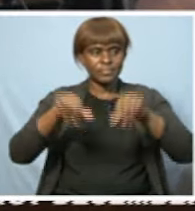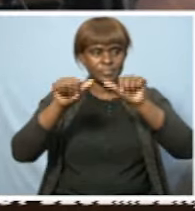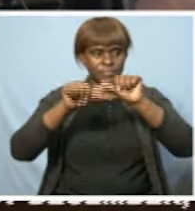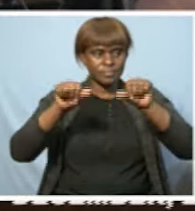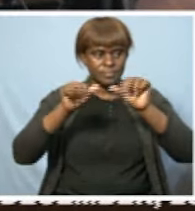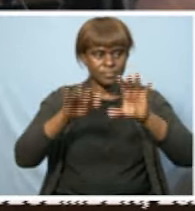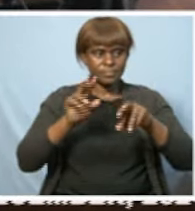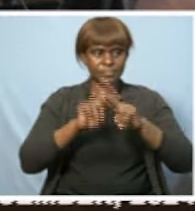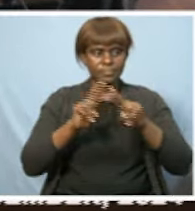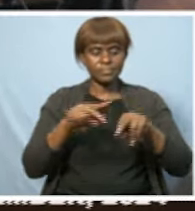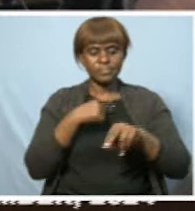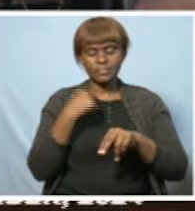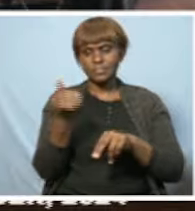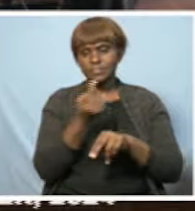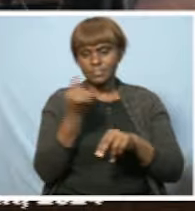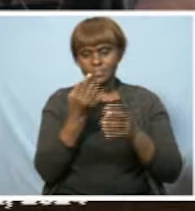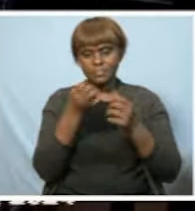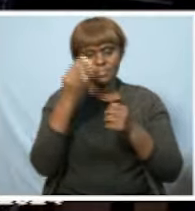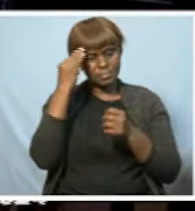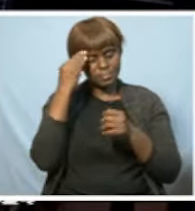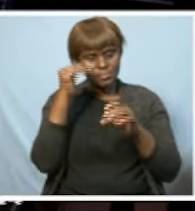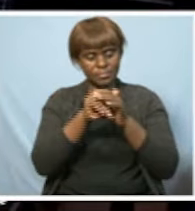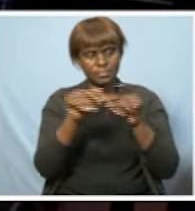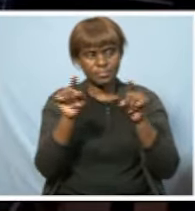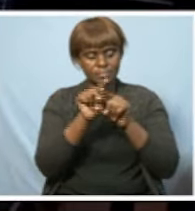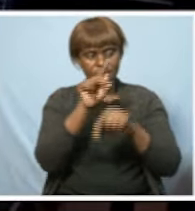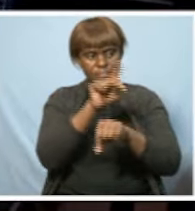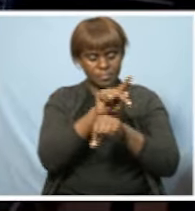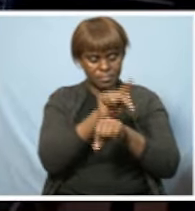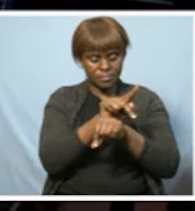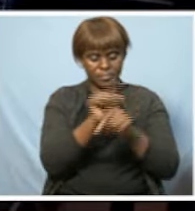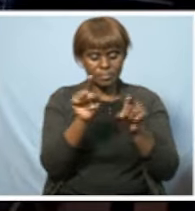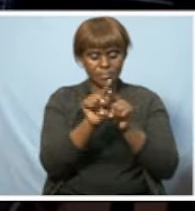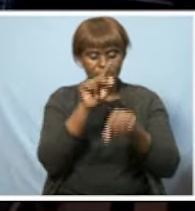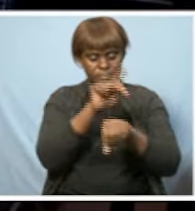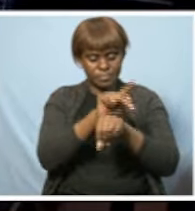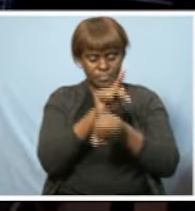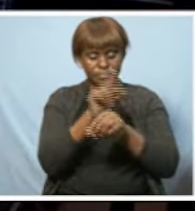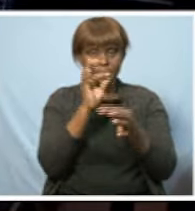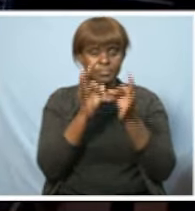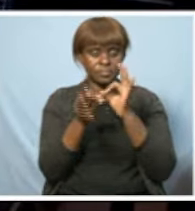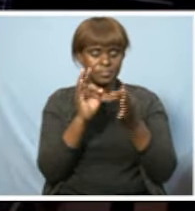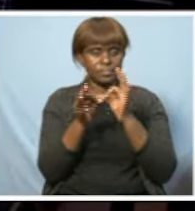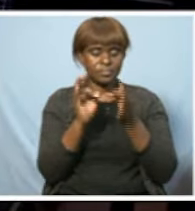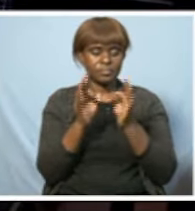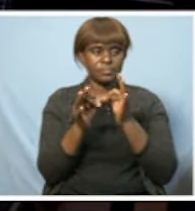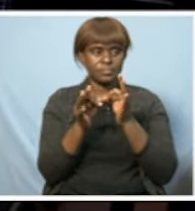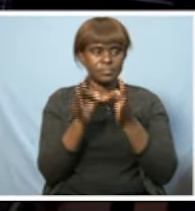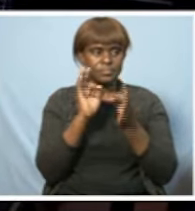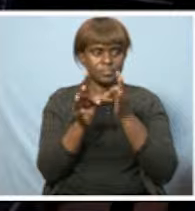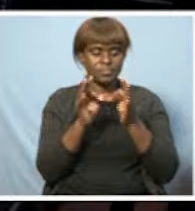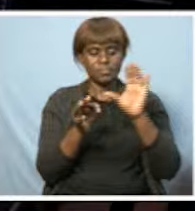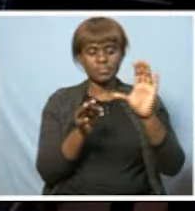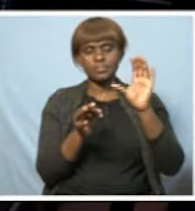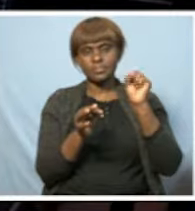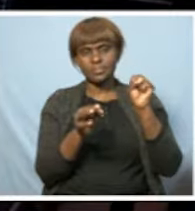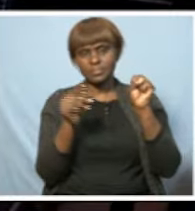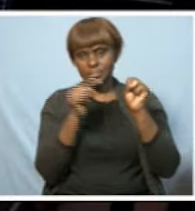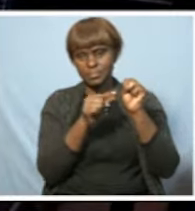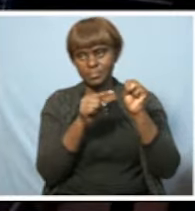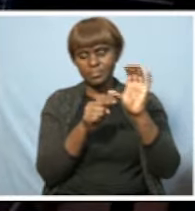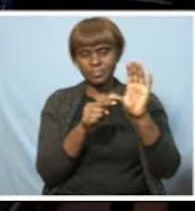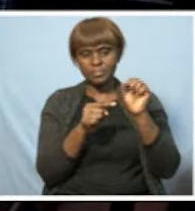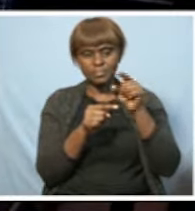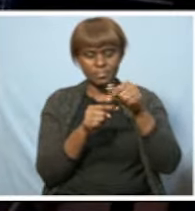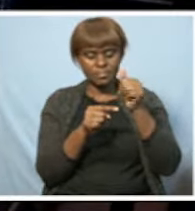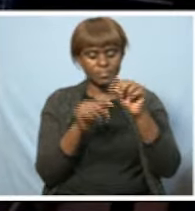Chair, I just want to find out on the same project, if we CS, we're on